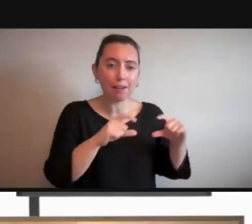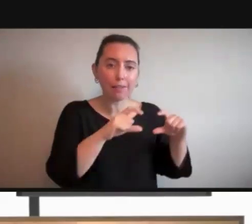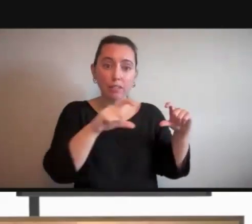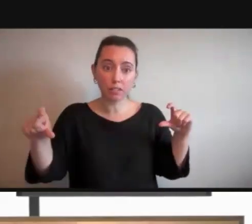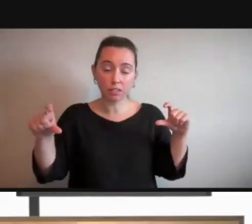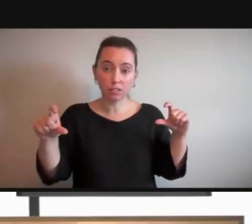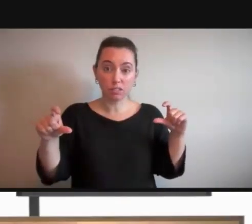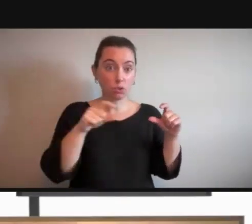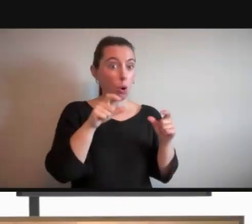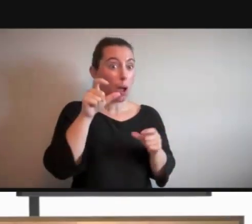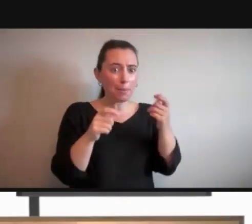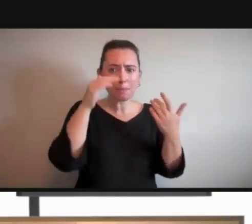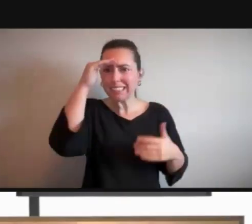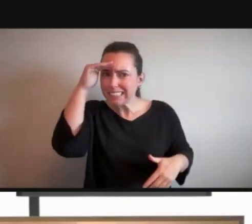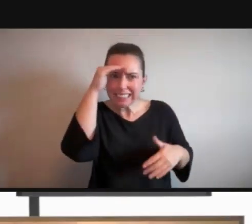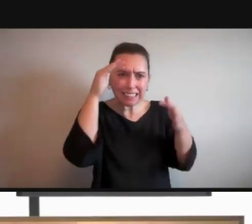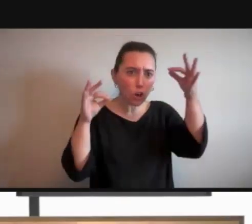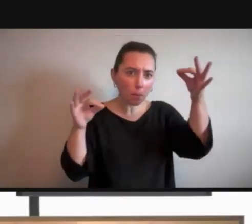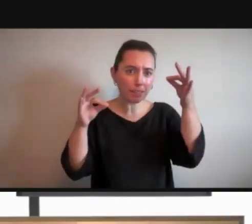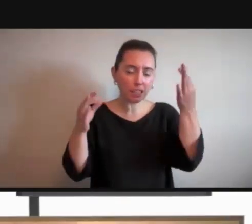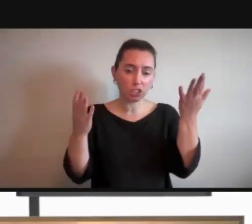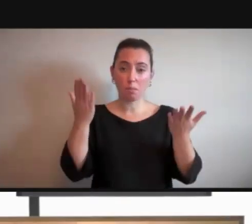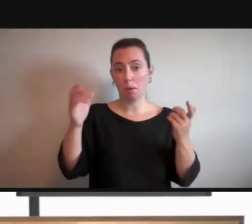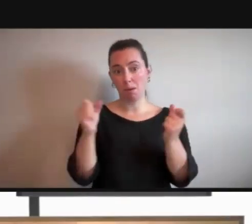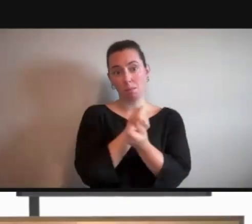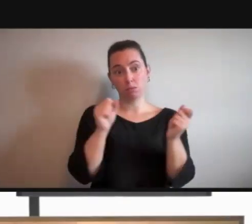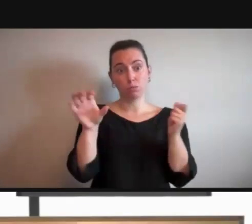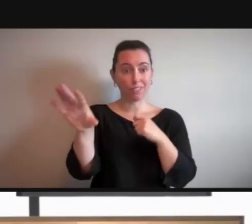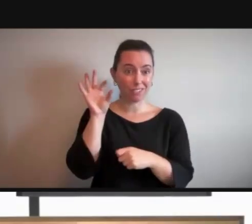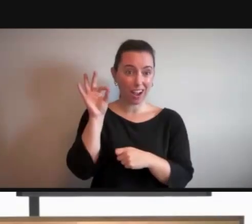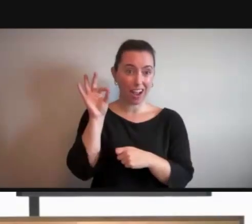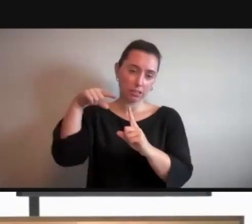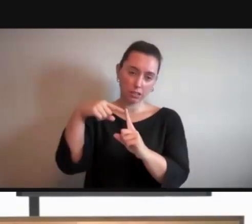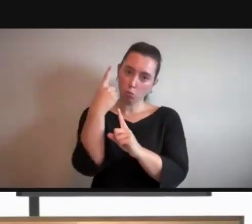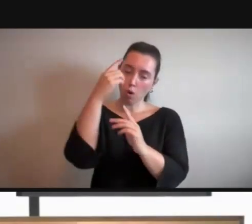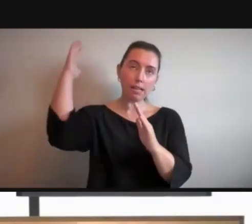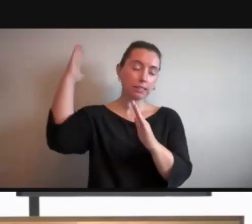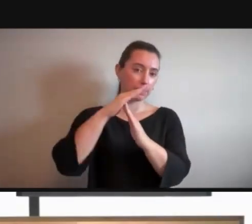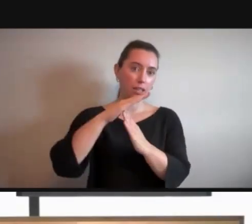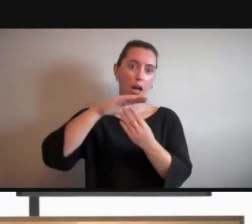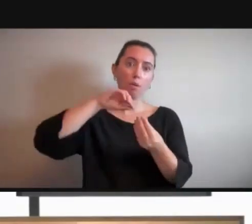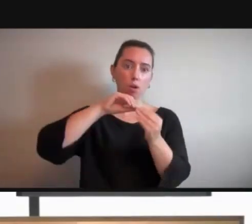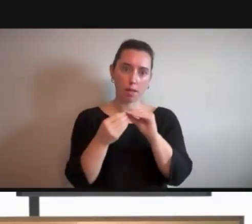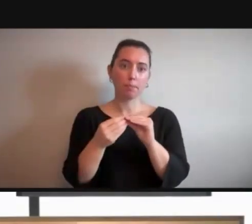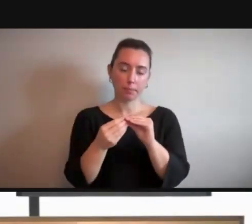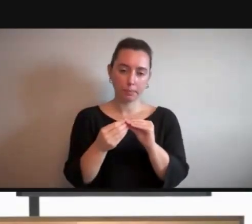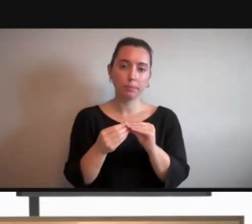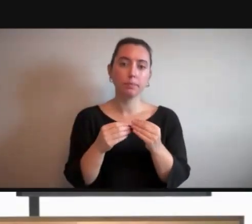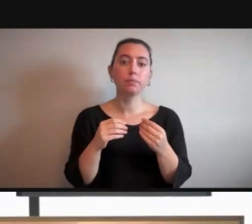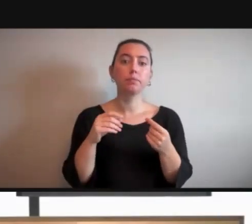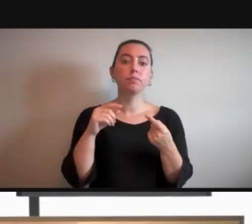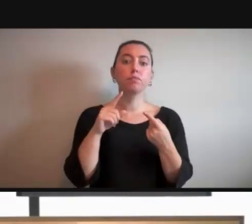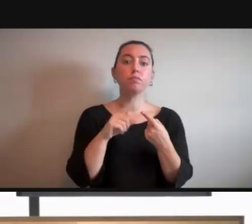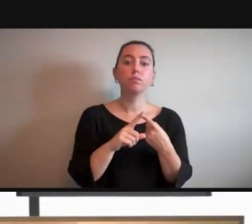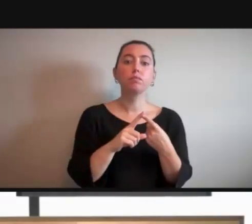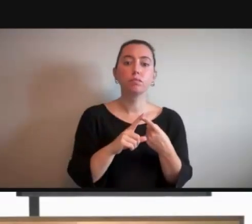that documentation may not find it. So that's, I think, a crucial issue. And we come back to that in one of the points. The interesting thing